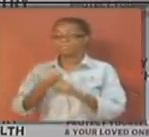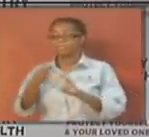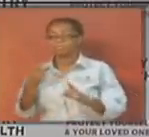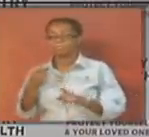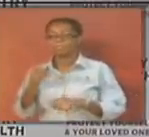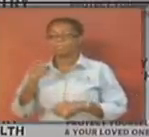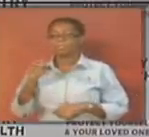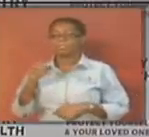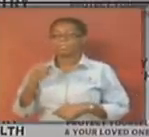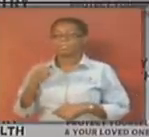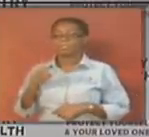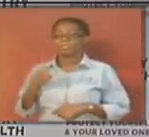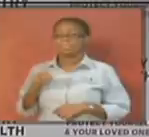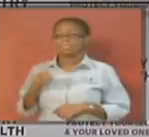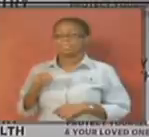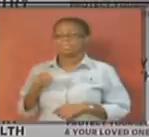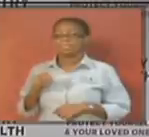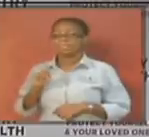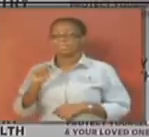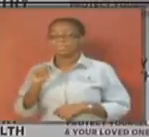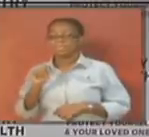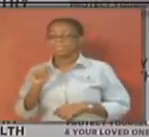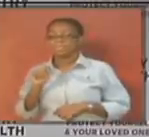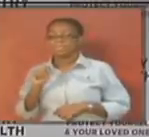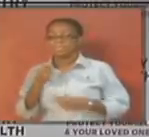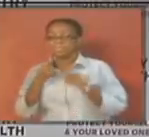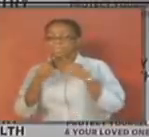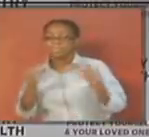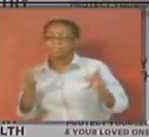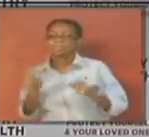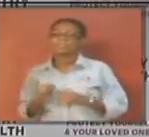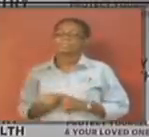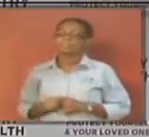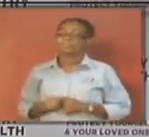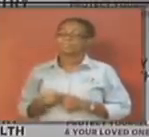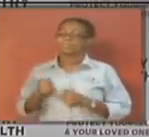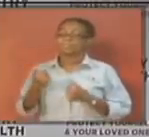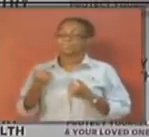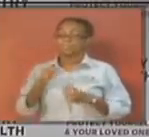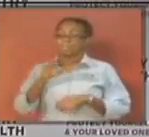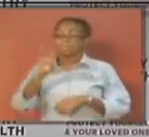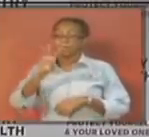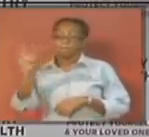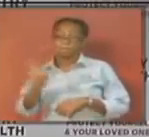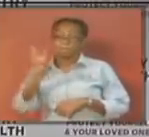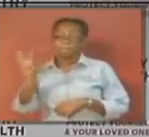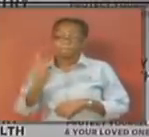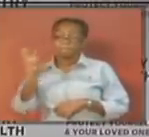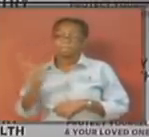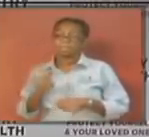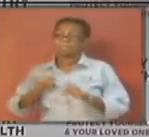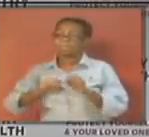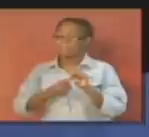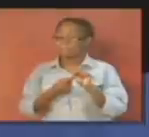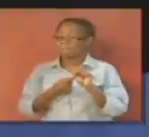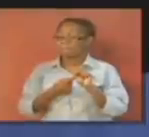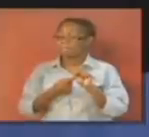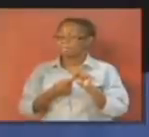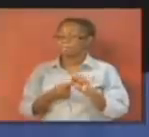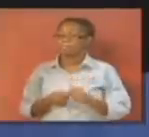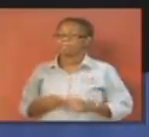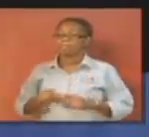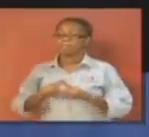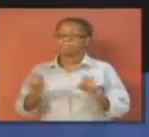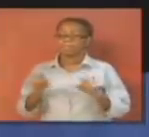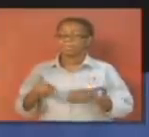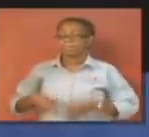Chief Medical Officer. So, Dr. Parasram, on Wednesday, we're going to start more of a walk-in approach to